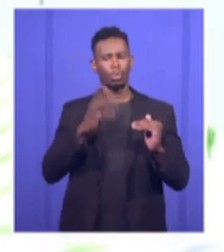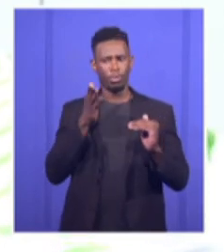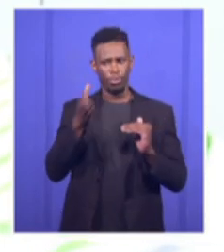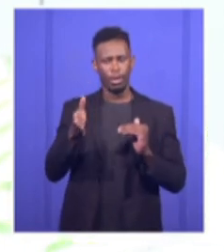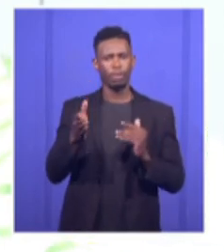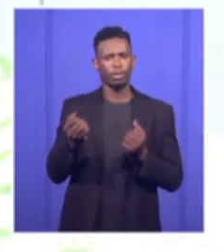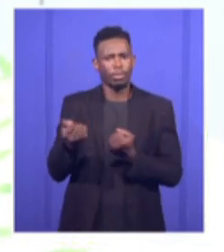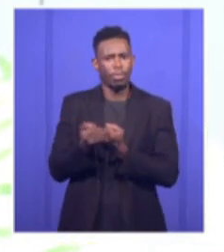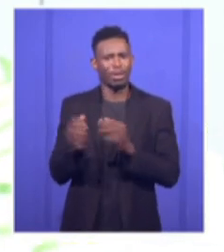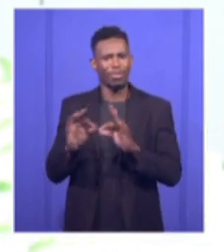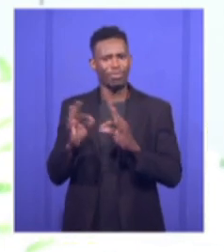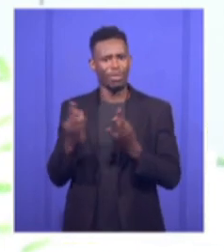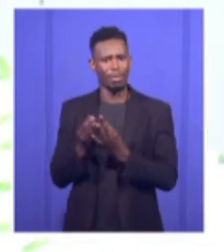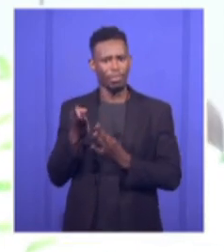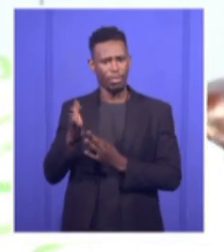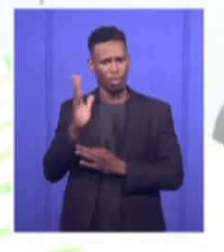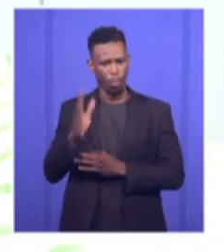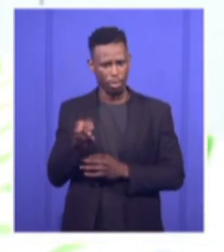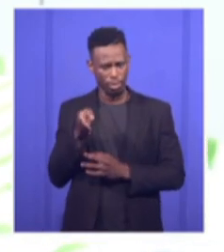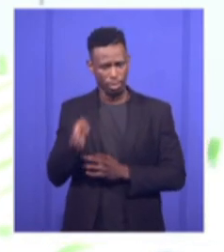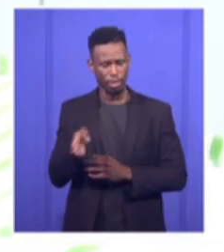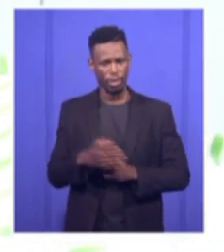family.